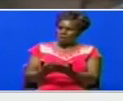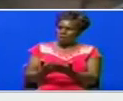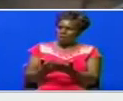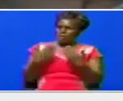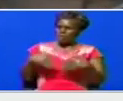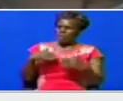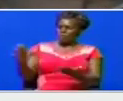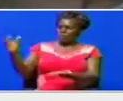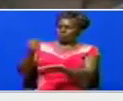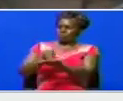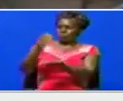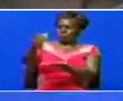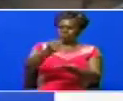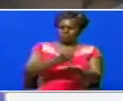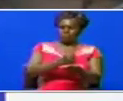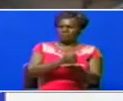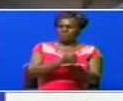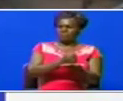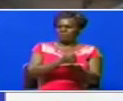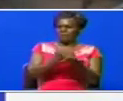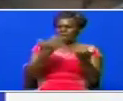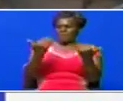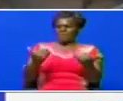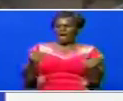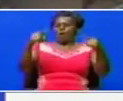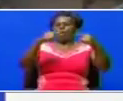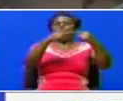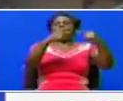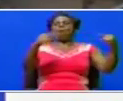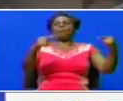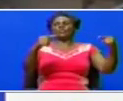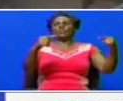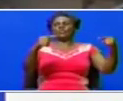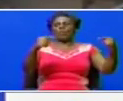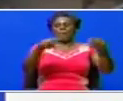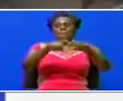are elected on now the opposition benches.